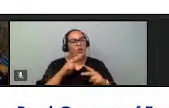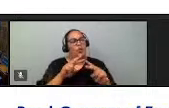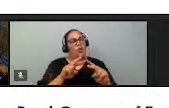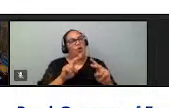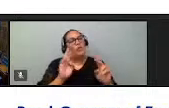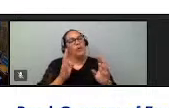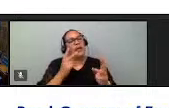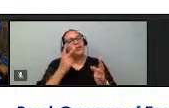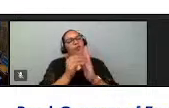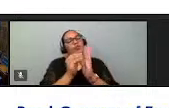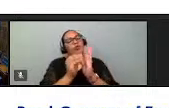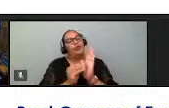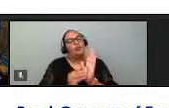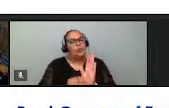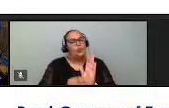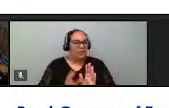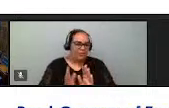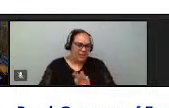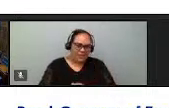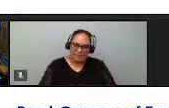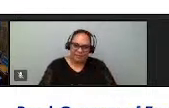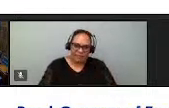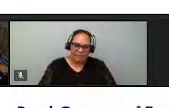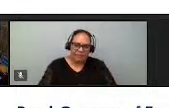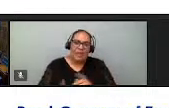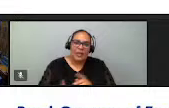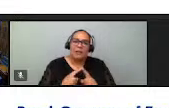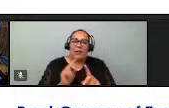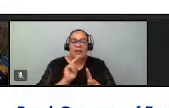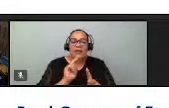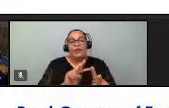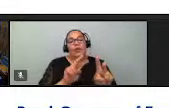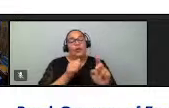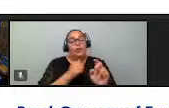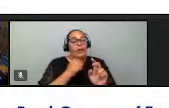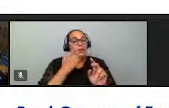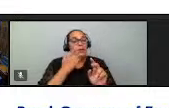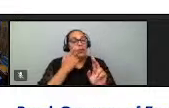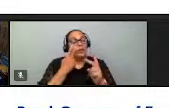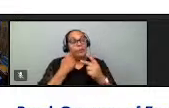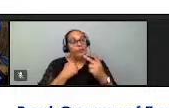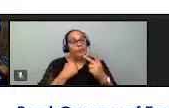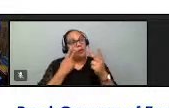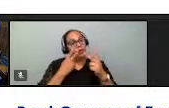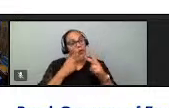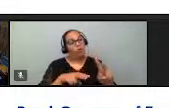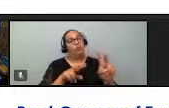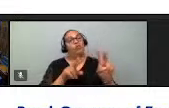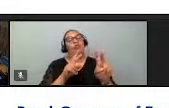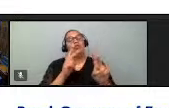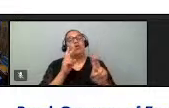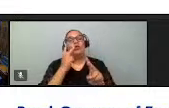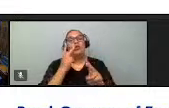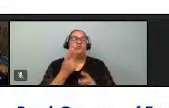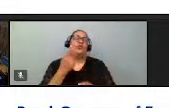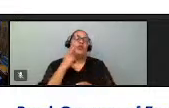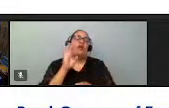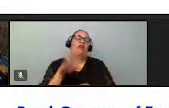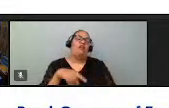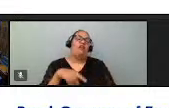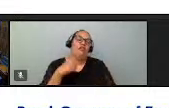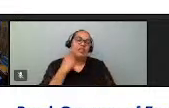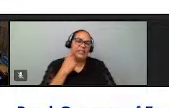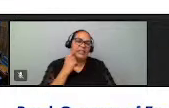to just put patches on but from my perspective when I look at it it it would seem like an easy one to